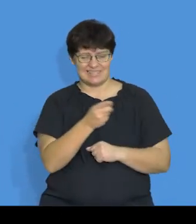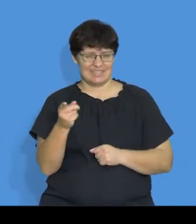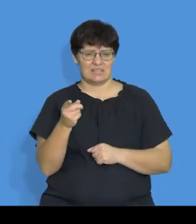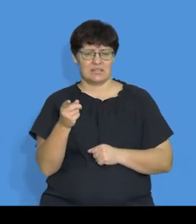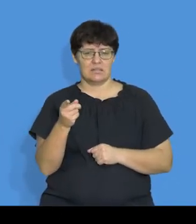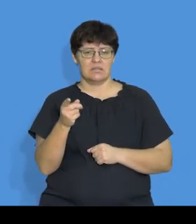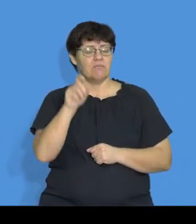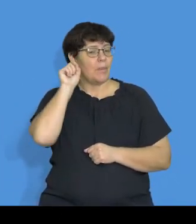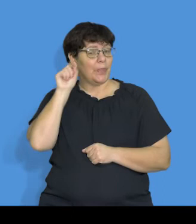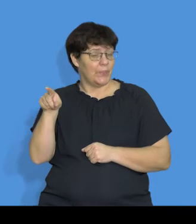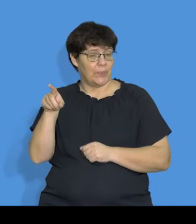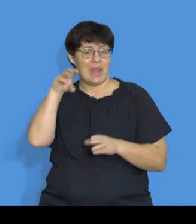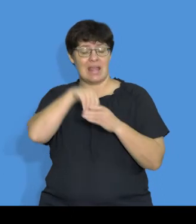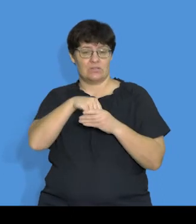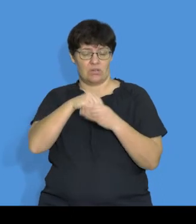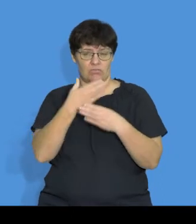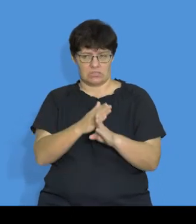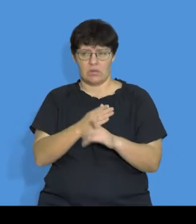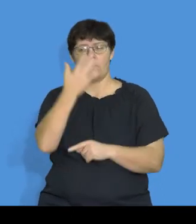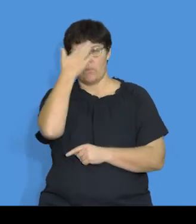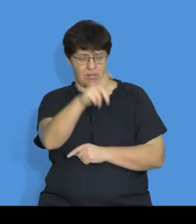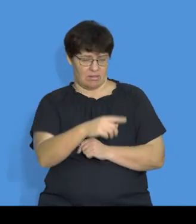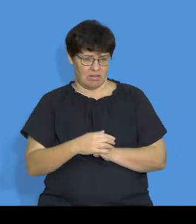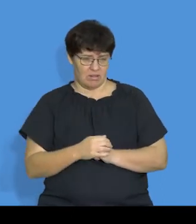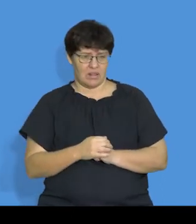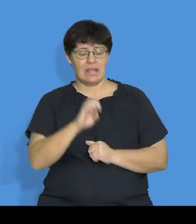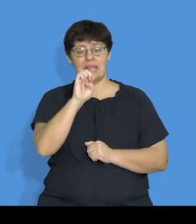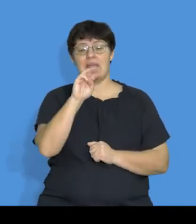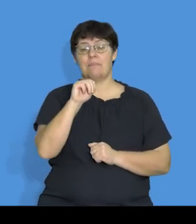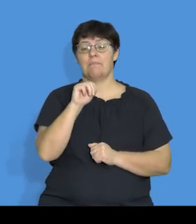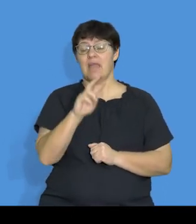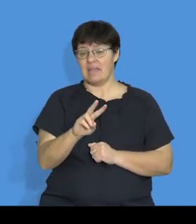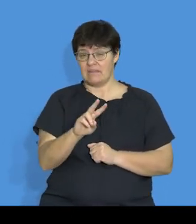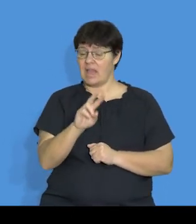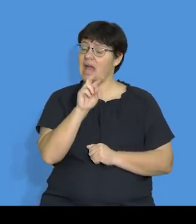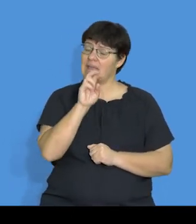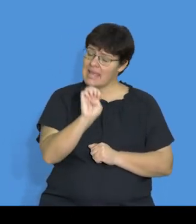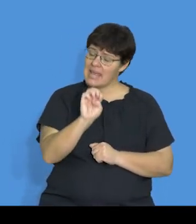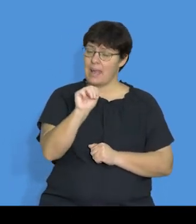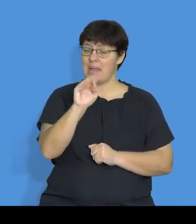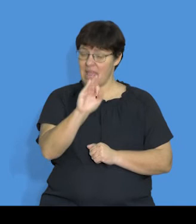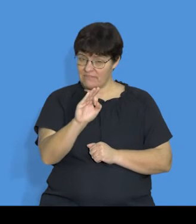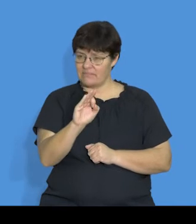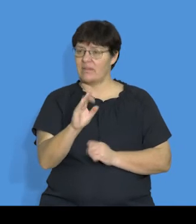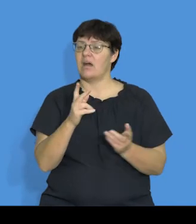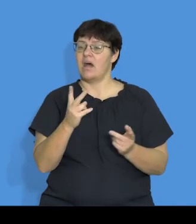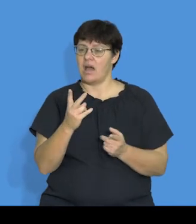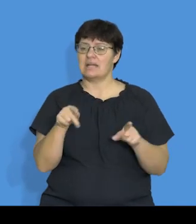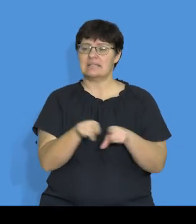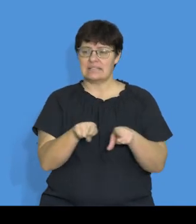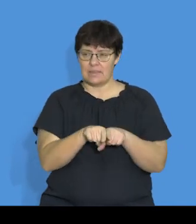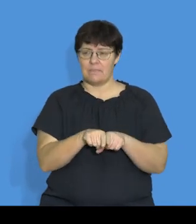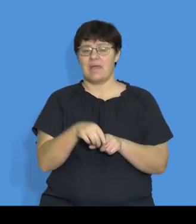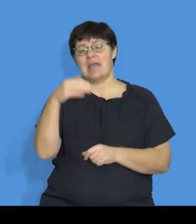we ignore internal resistance, we'll know that the EMF will equals to external voltage. But